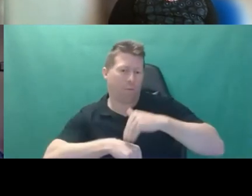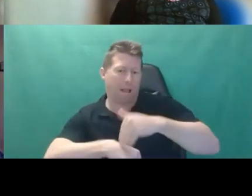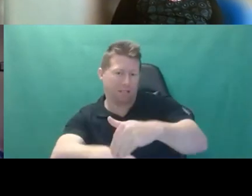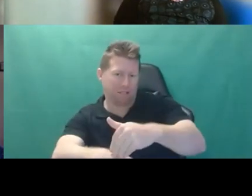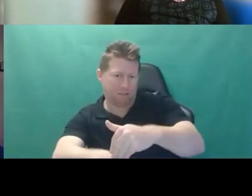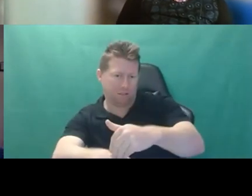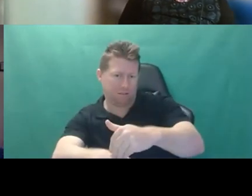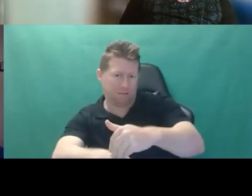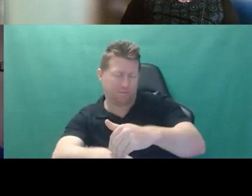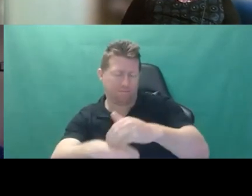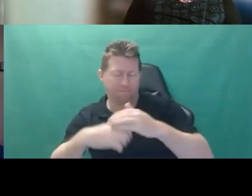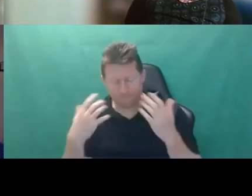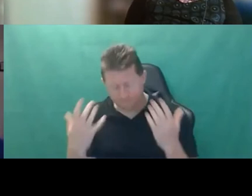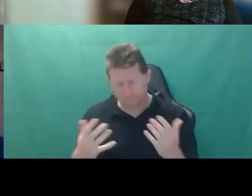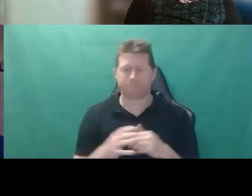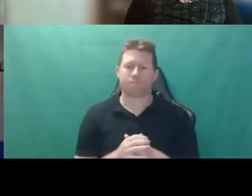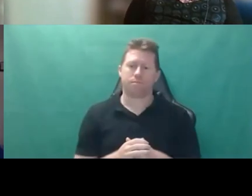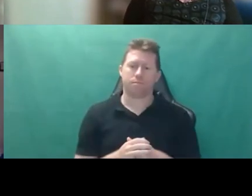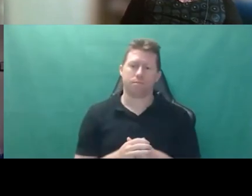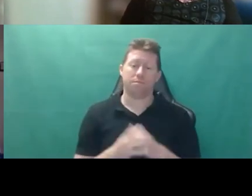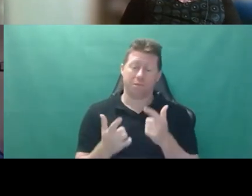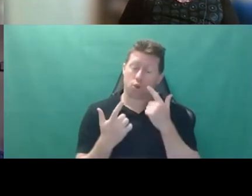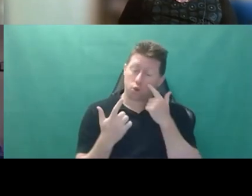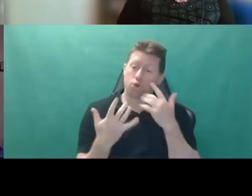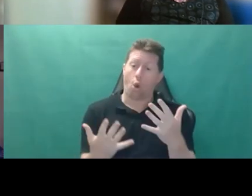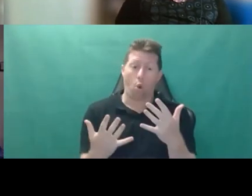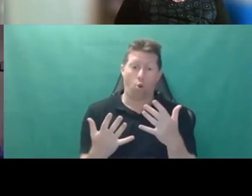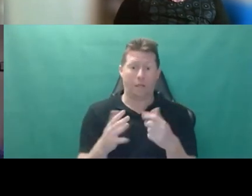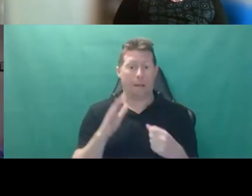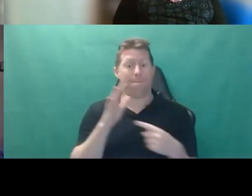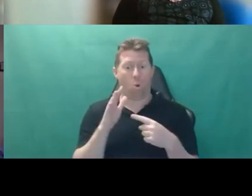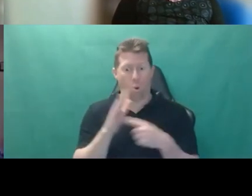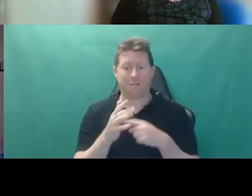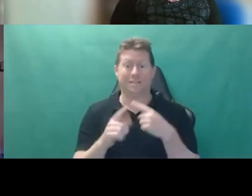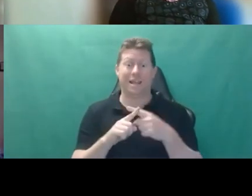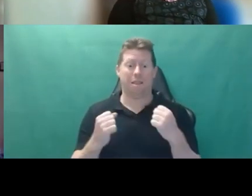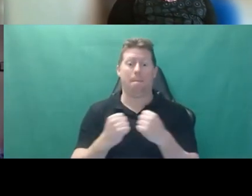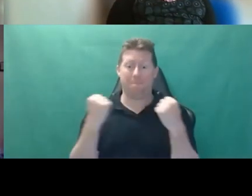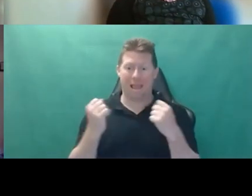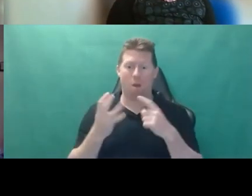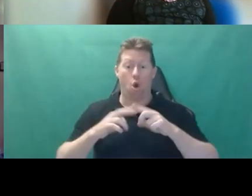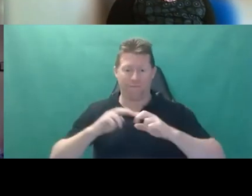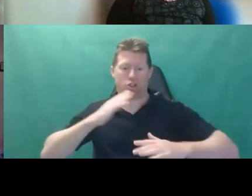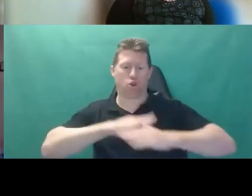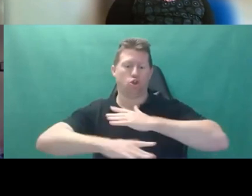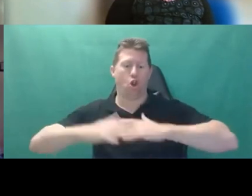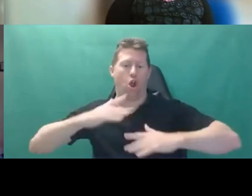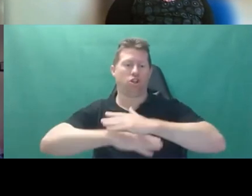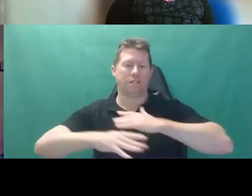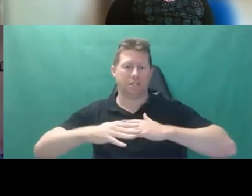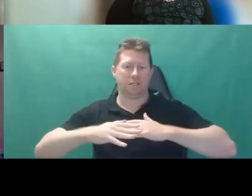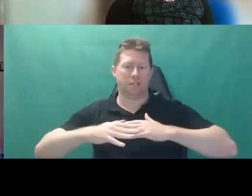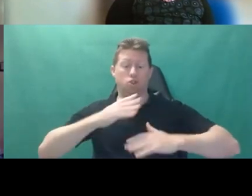just kind of really demonstrates the importance and the power of sociology and social sciences